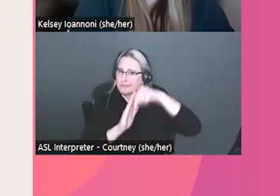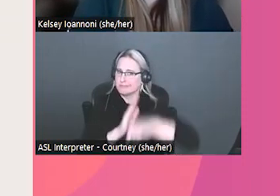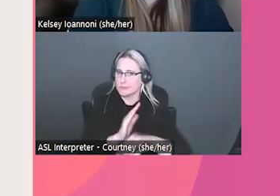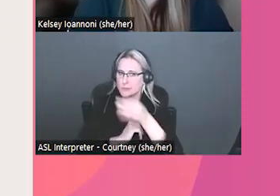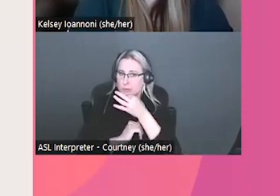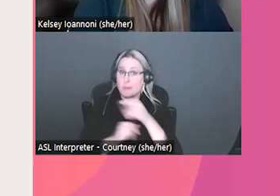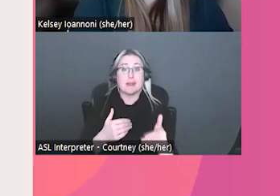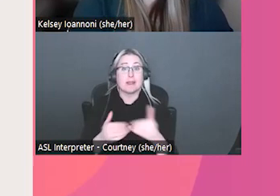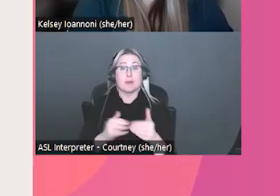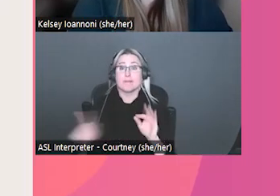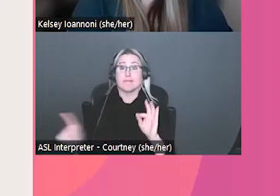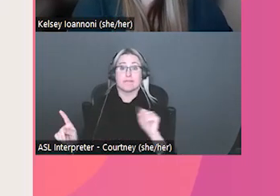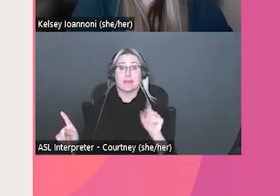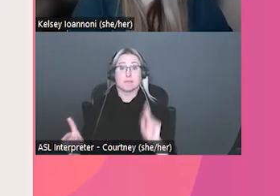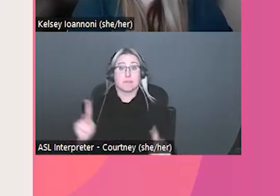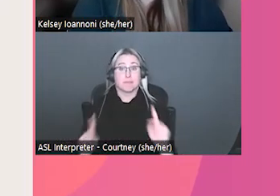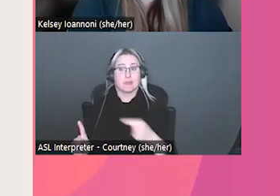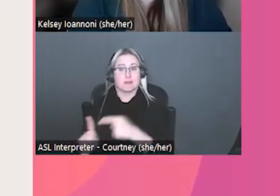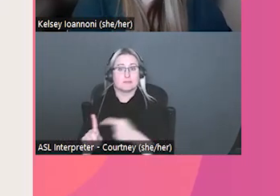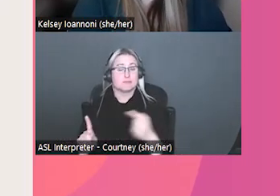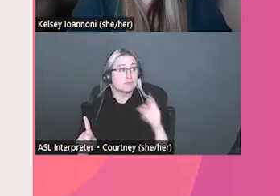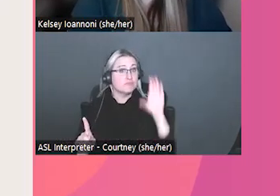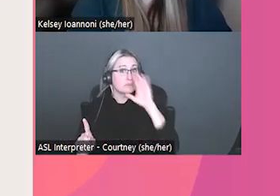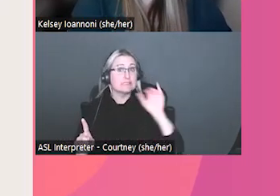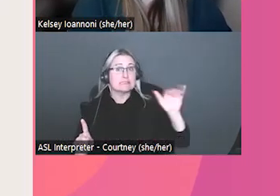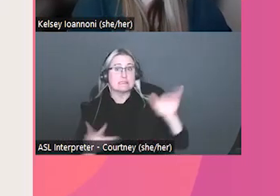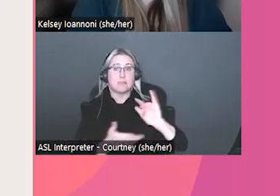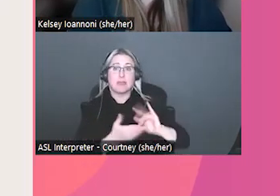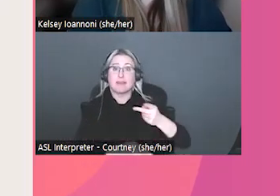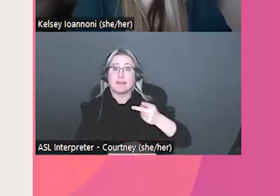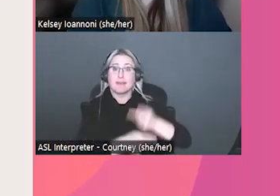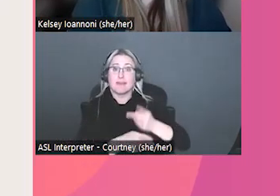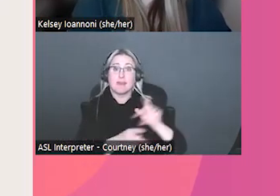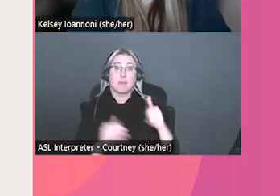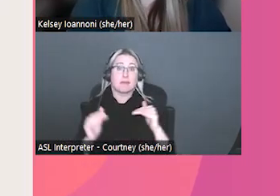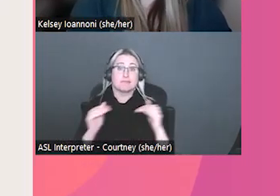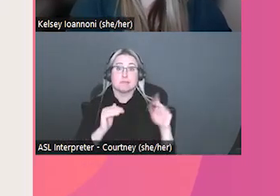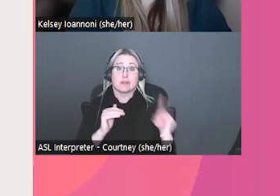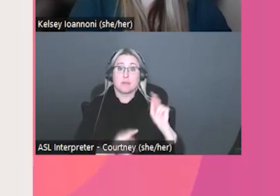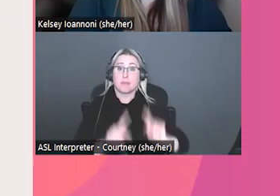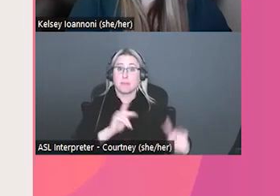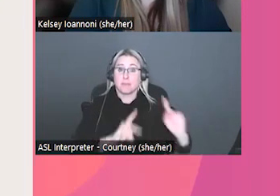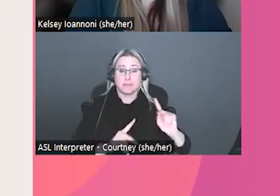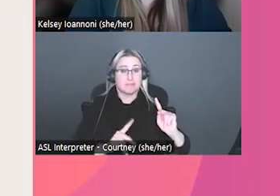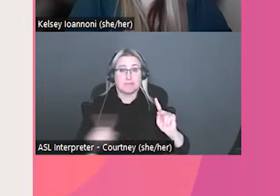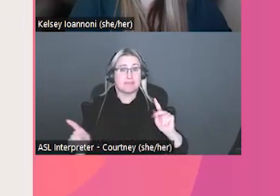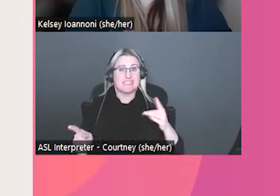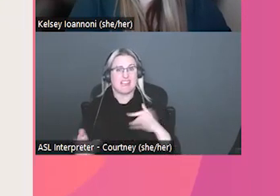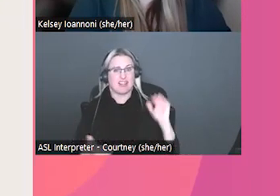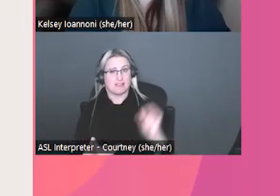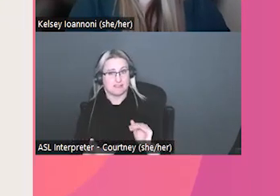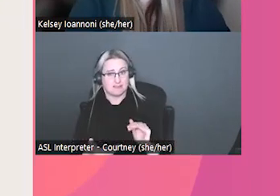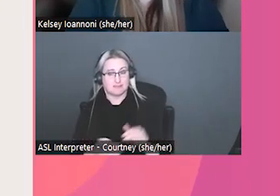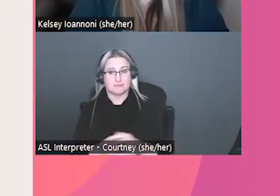fat people being less likely to seek medical care than their counterparts. This stigma contributes